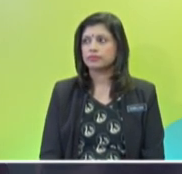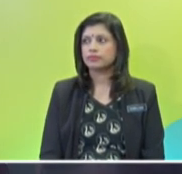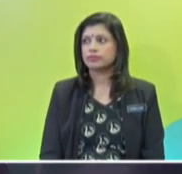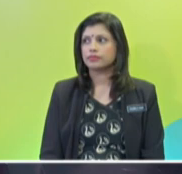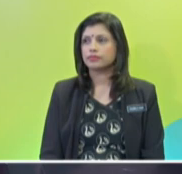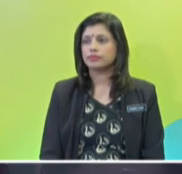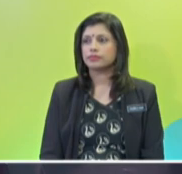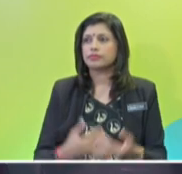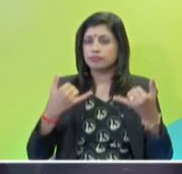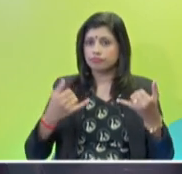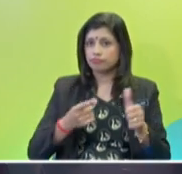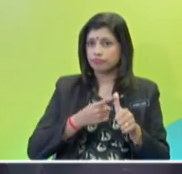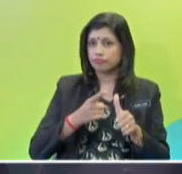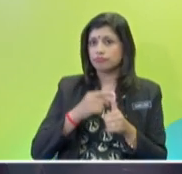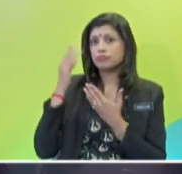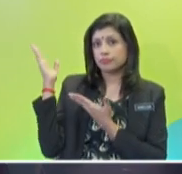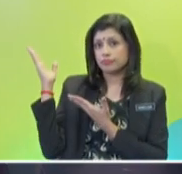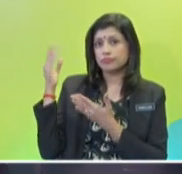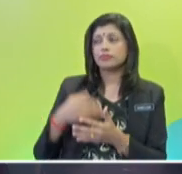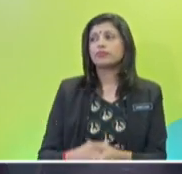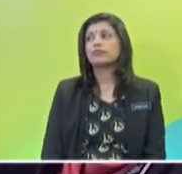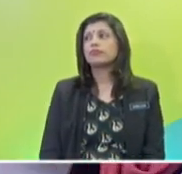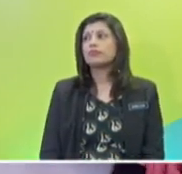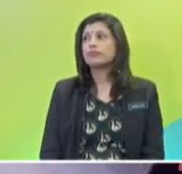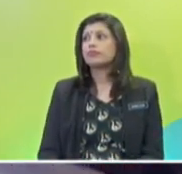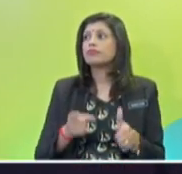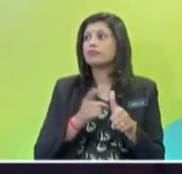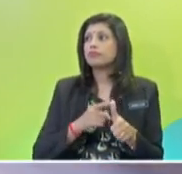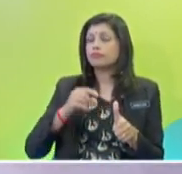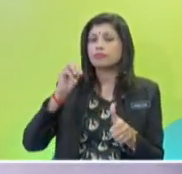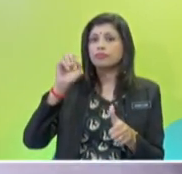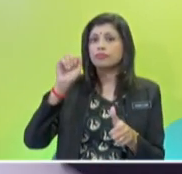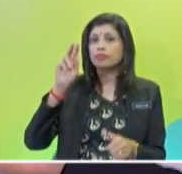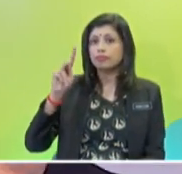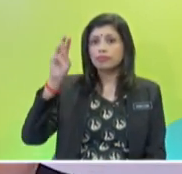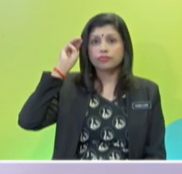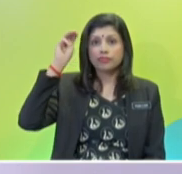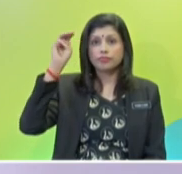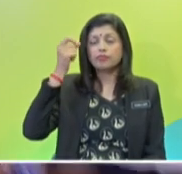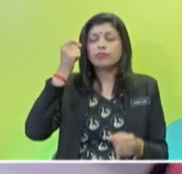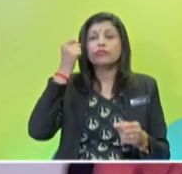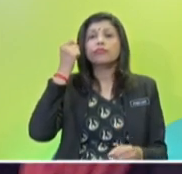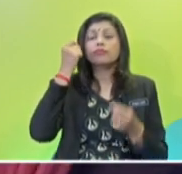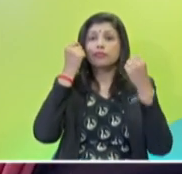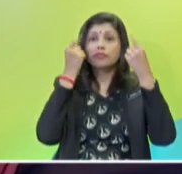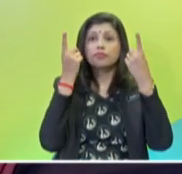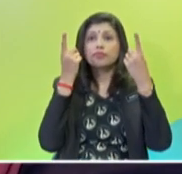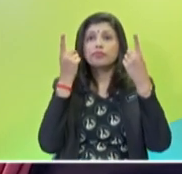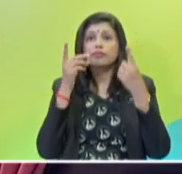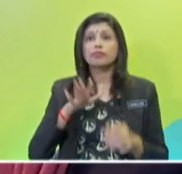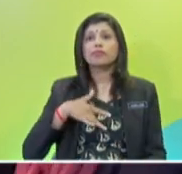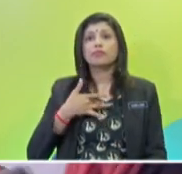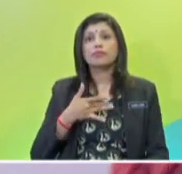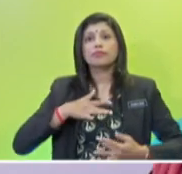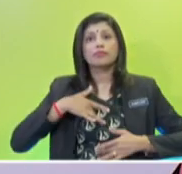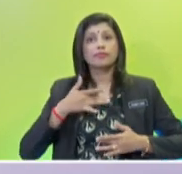first one. Okay. Mark woke up feeling excited because... Because?